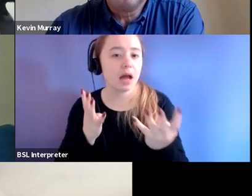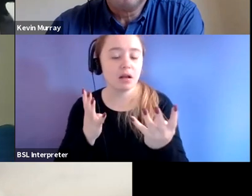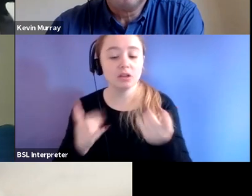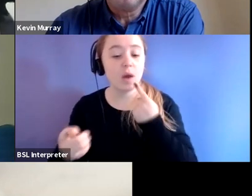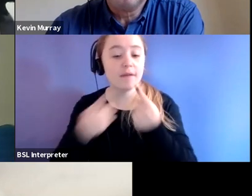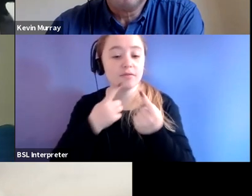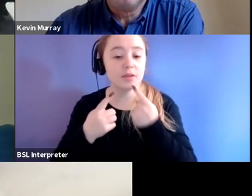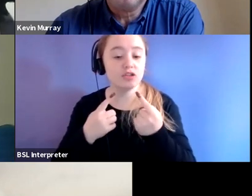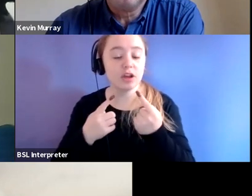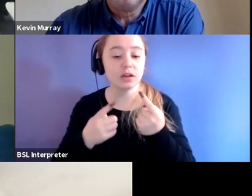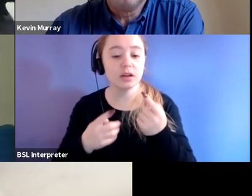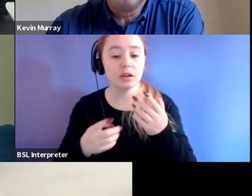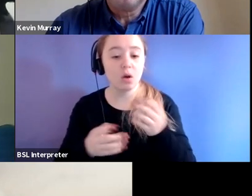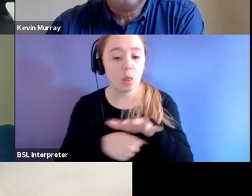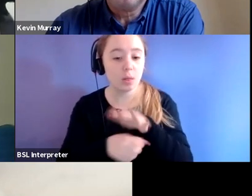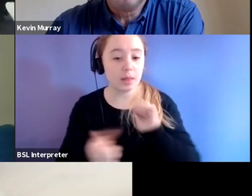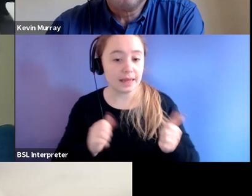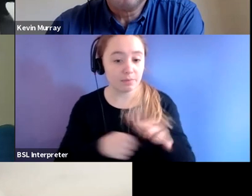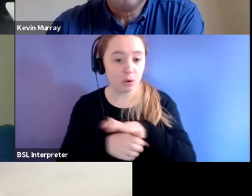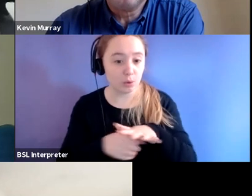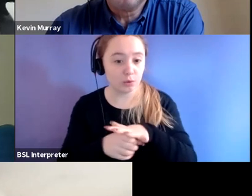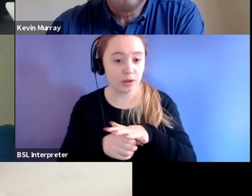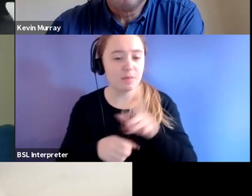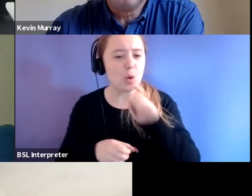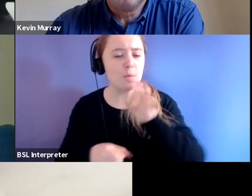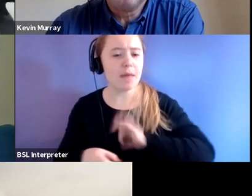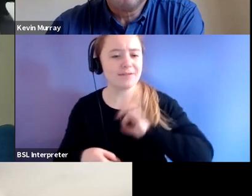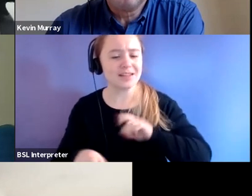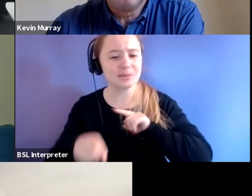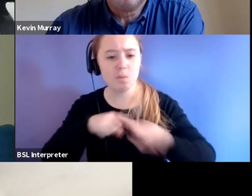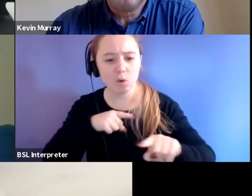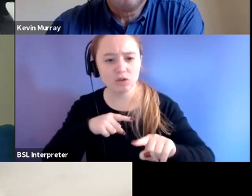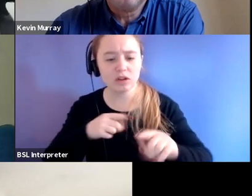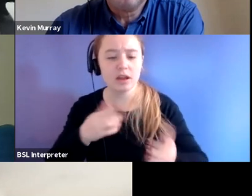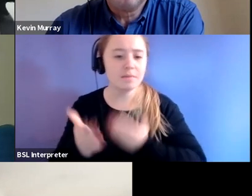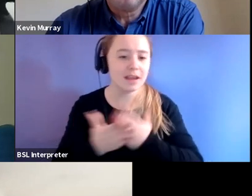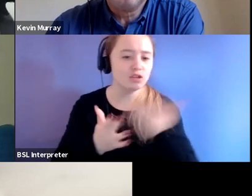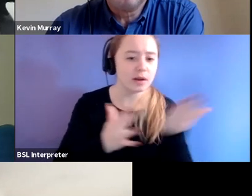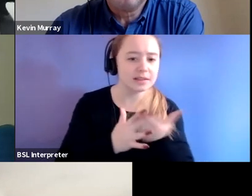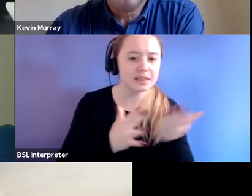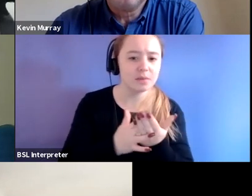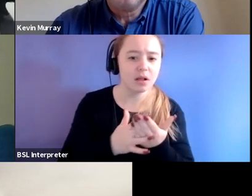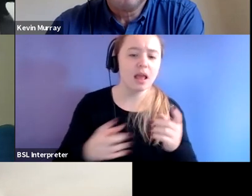the neighbourhood and who gets the most from it are provided and that it's accessible for everyone?